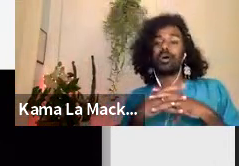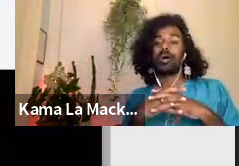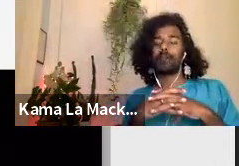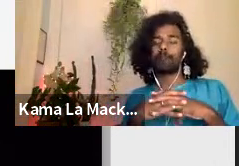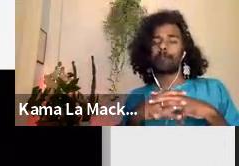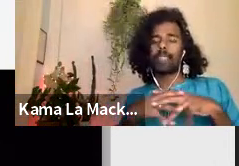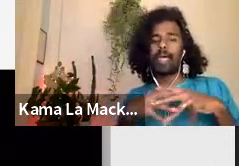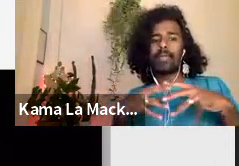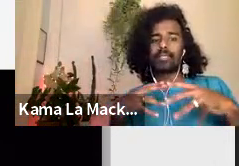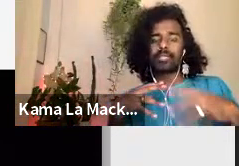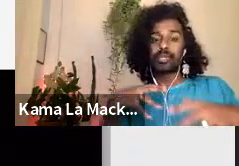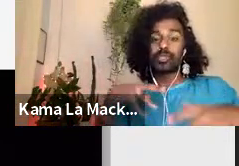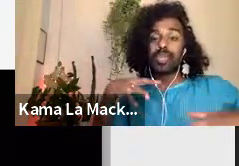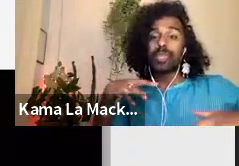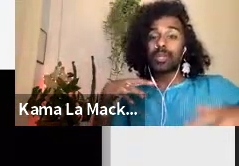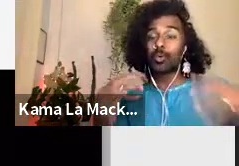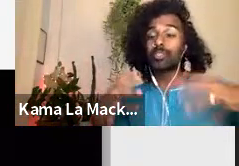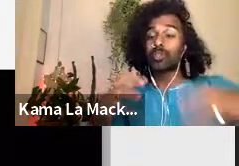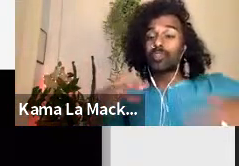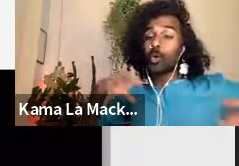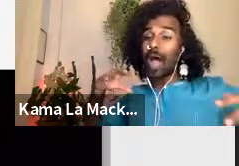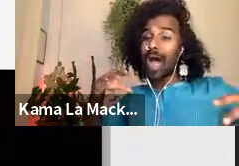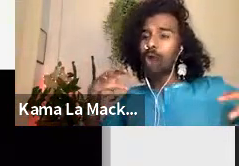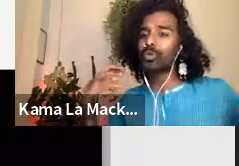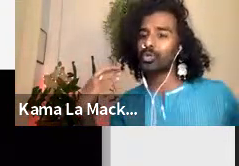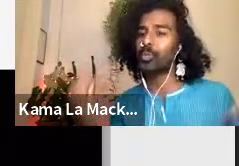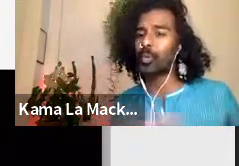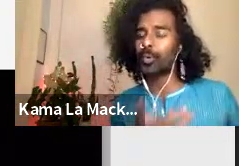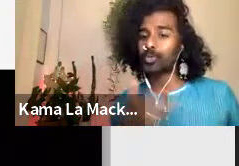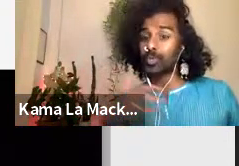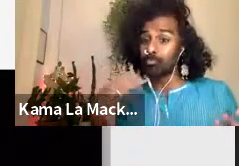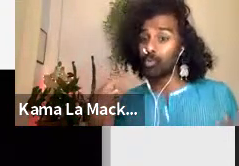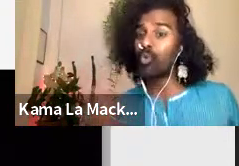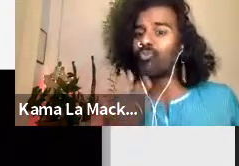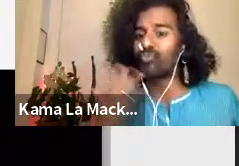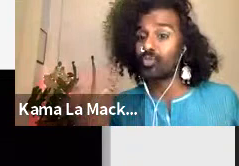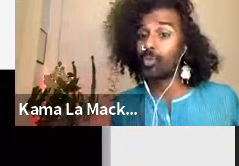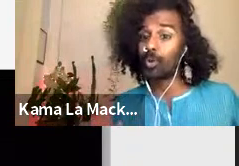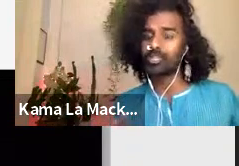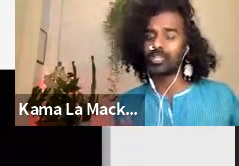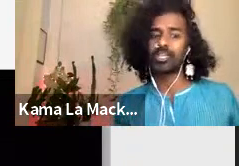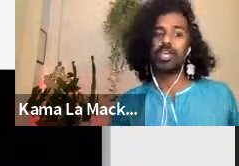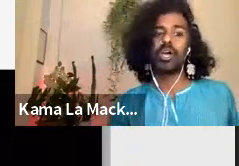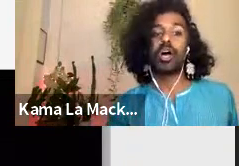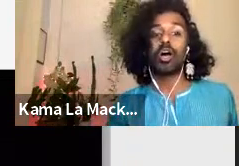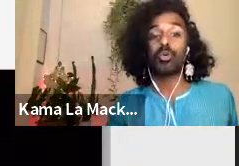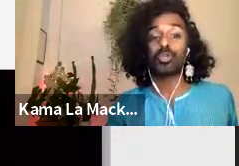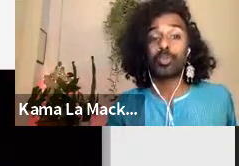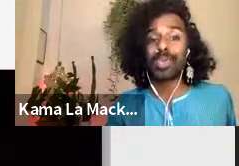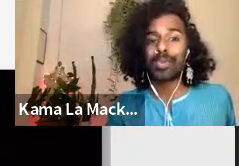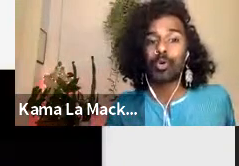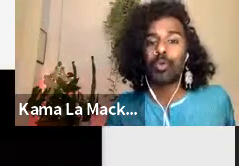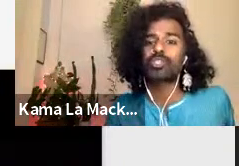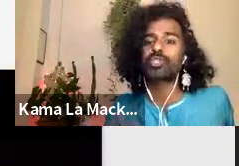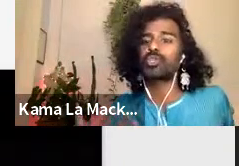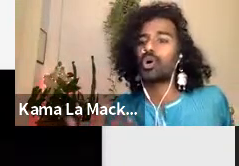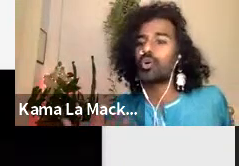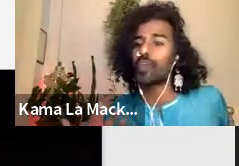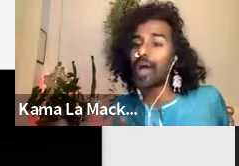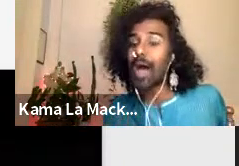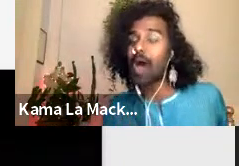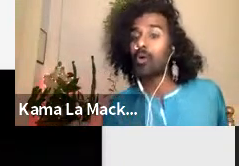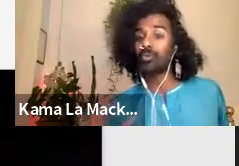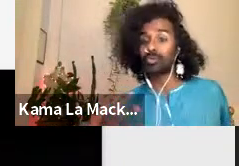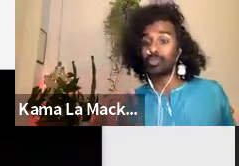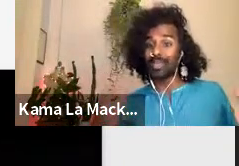now. And so then that quest of like, how does the poetry move through the body also became a question